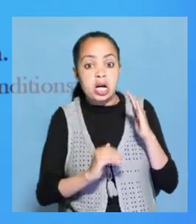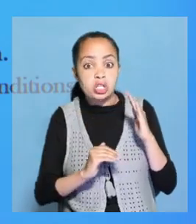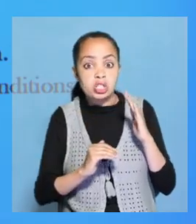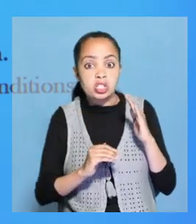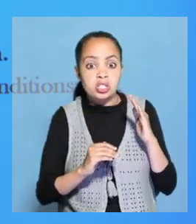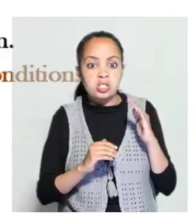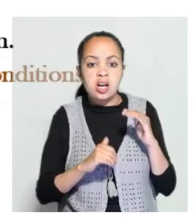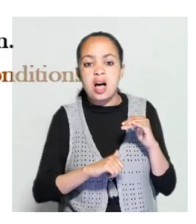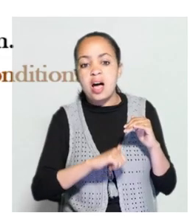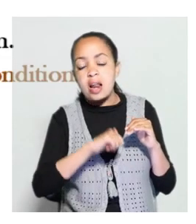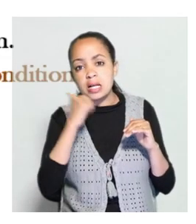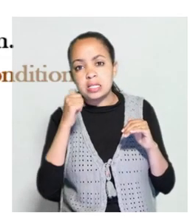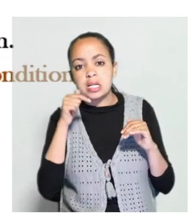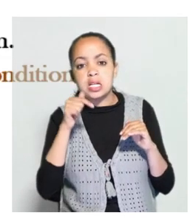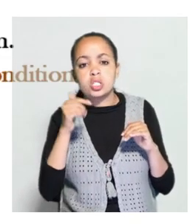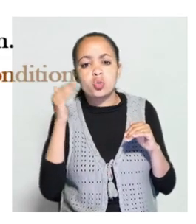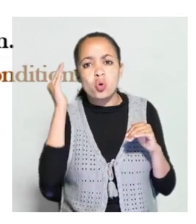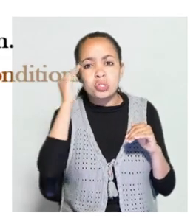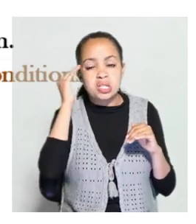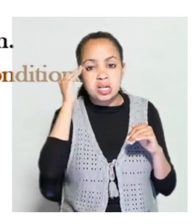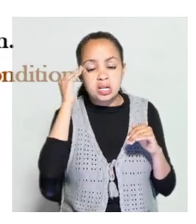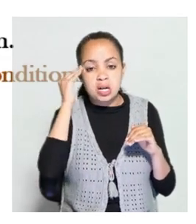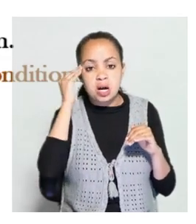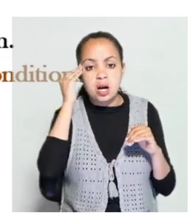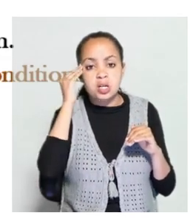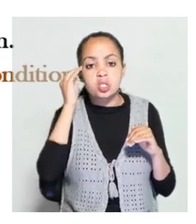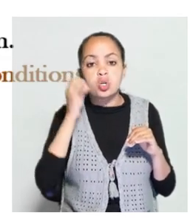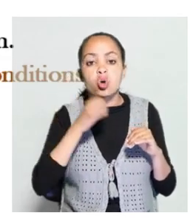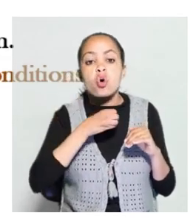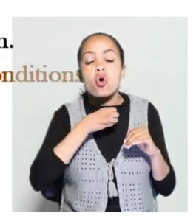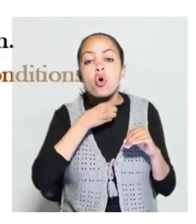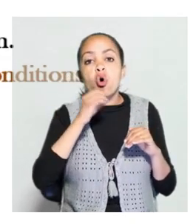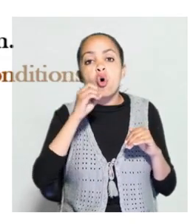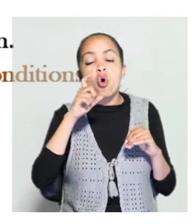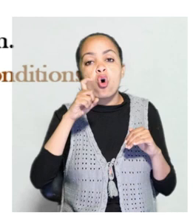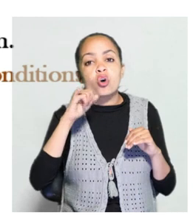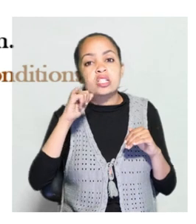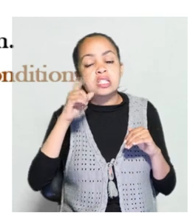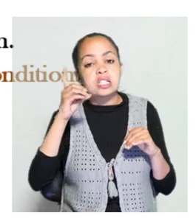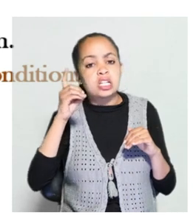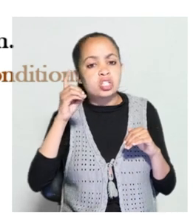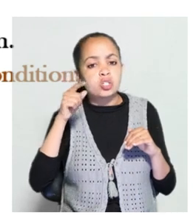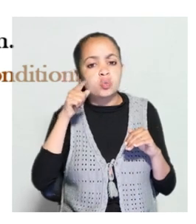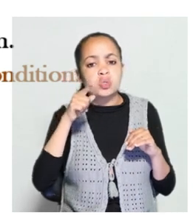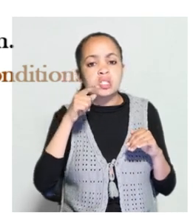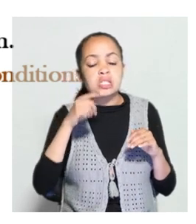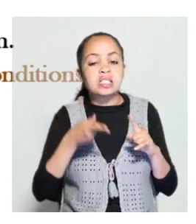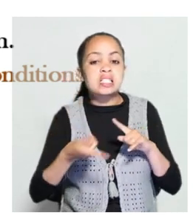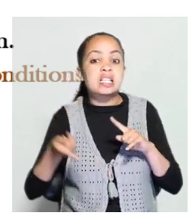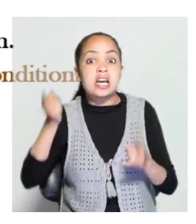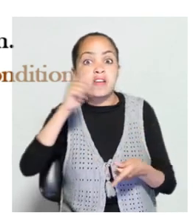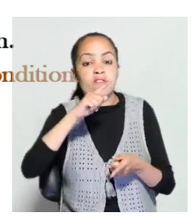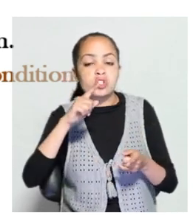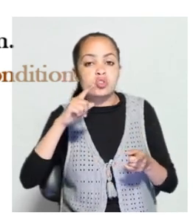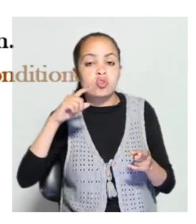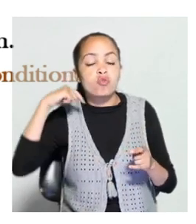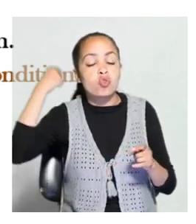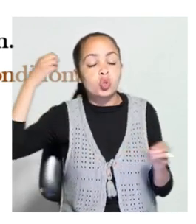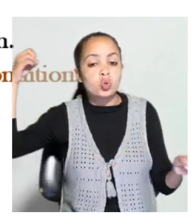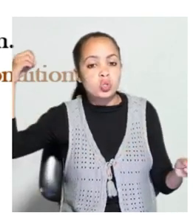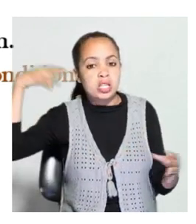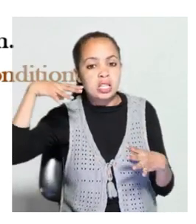reaction. Rather, it is considered as an oxidation reaction, which is a reverse of